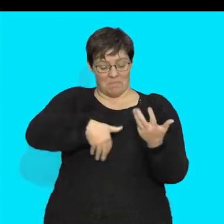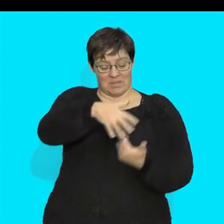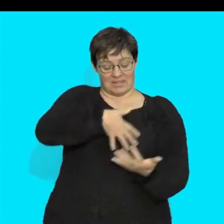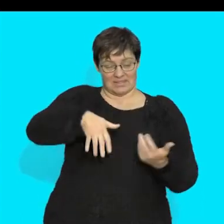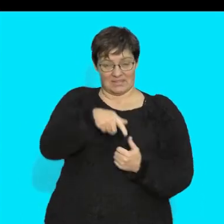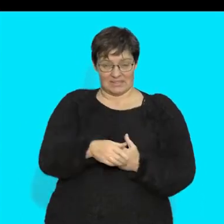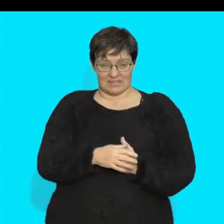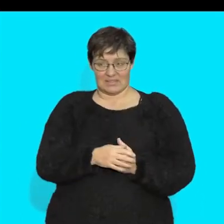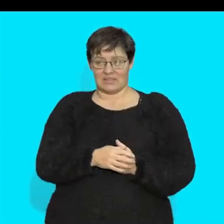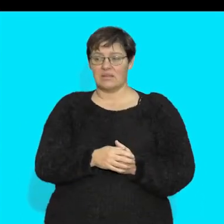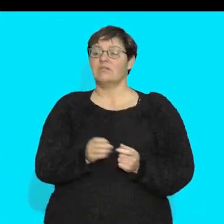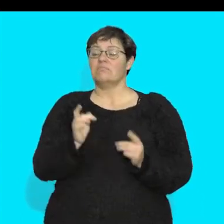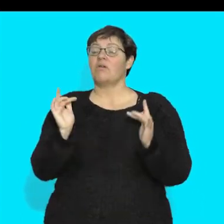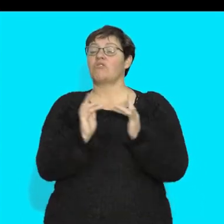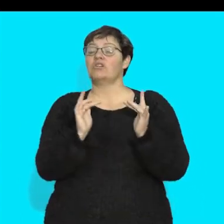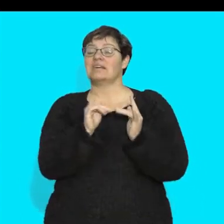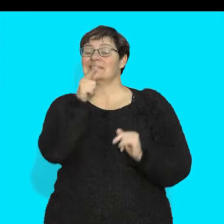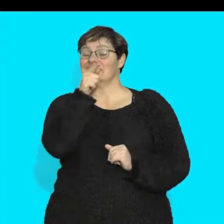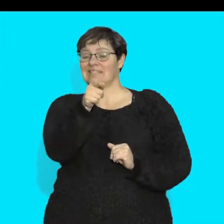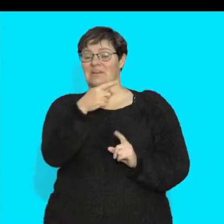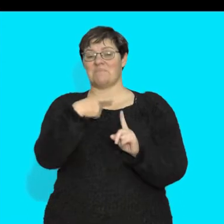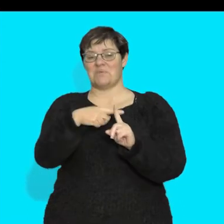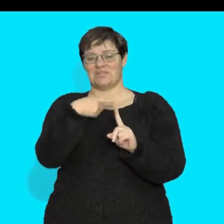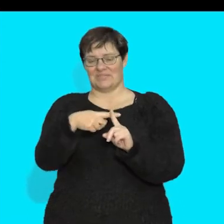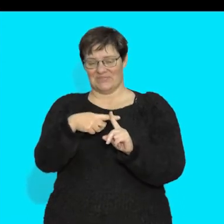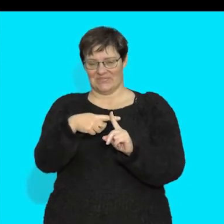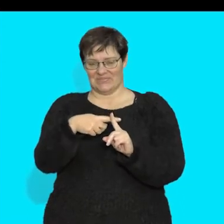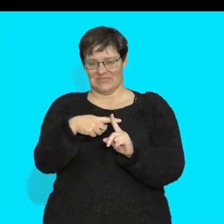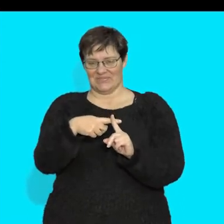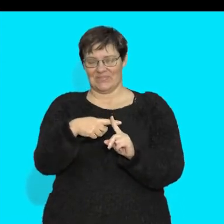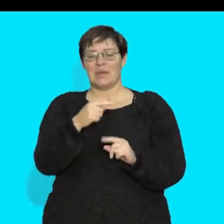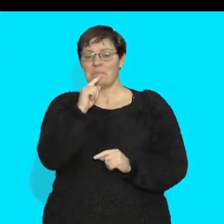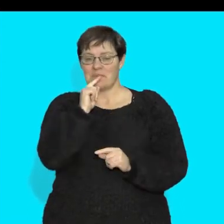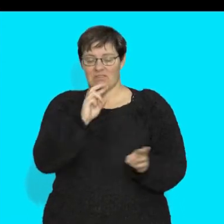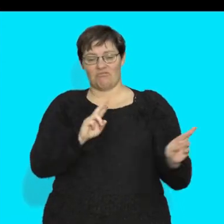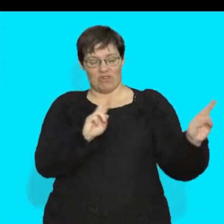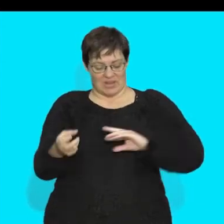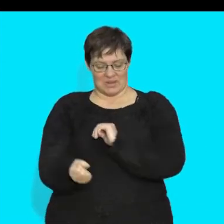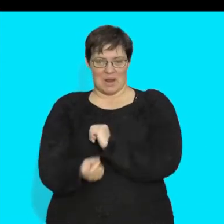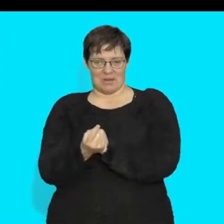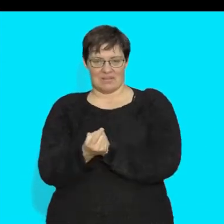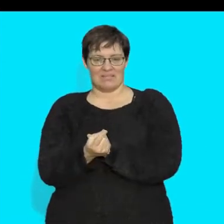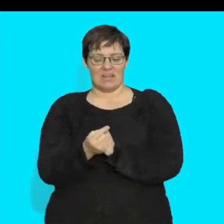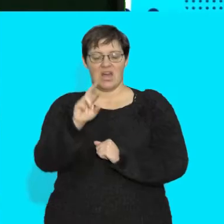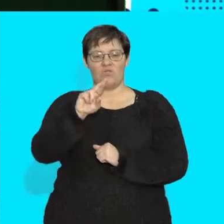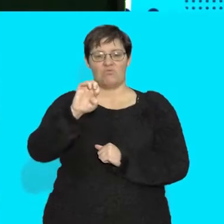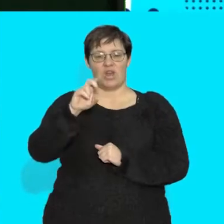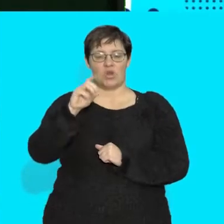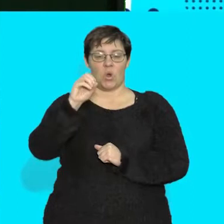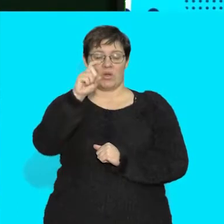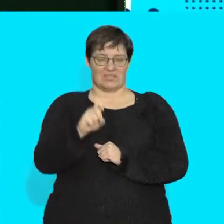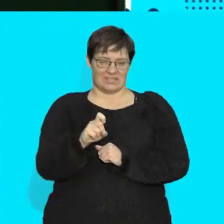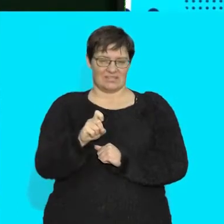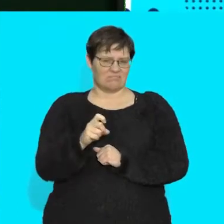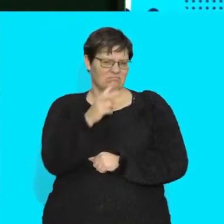molten mixture coming in contact with the positive cell. There's going to be a reaction there, a